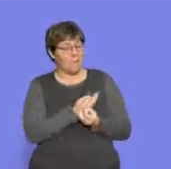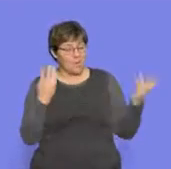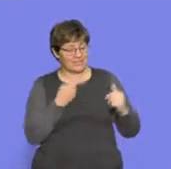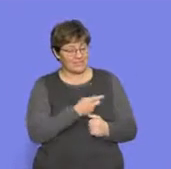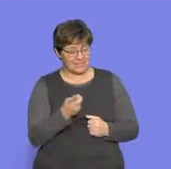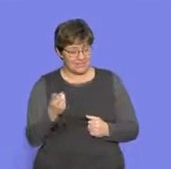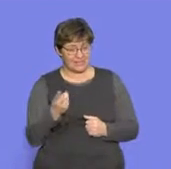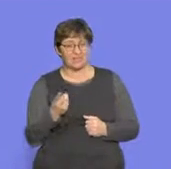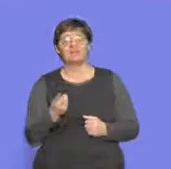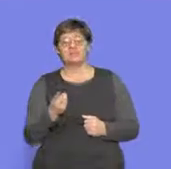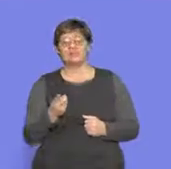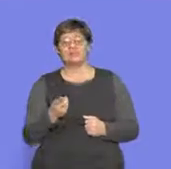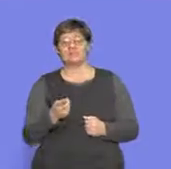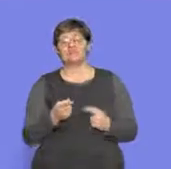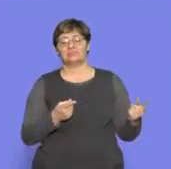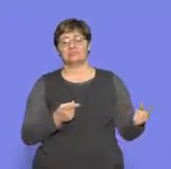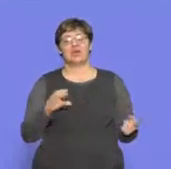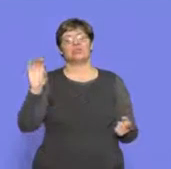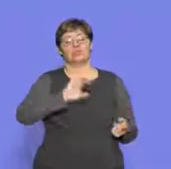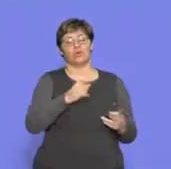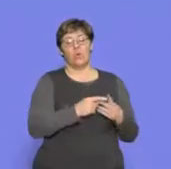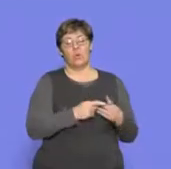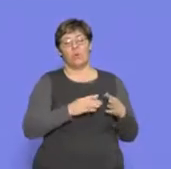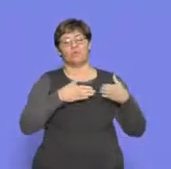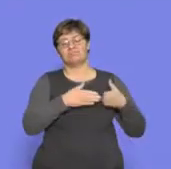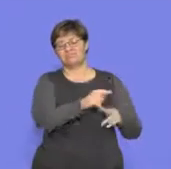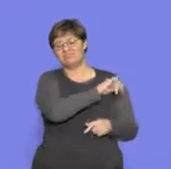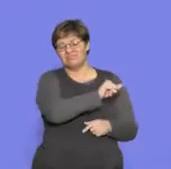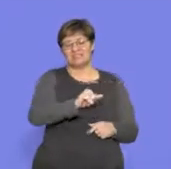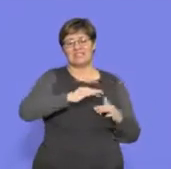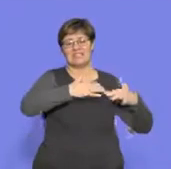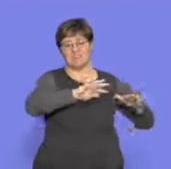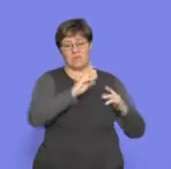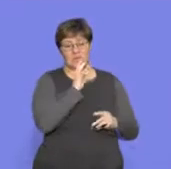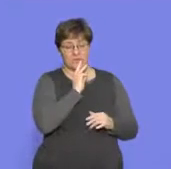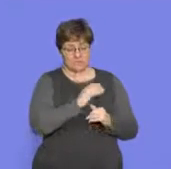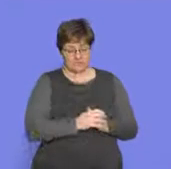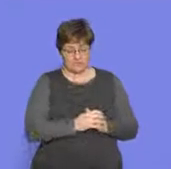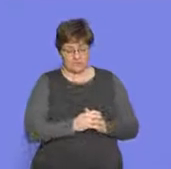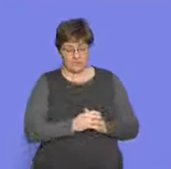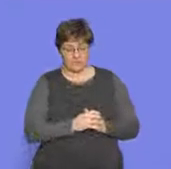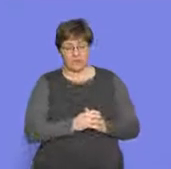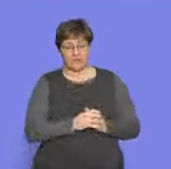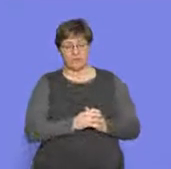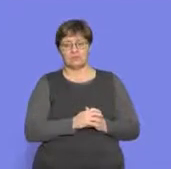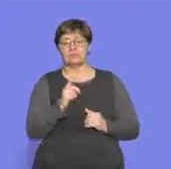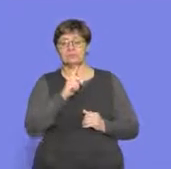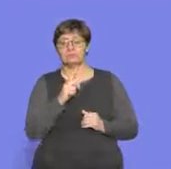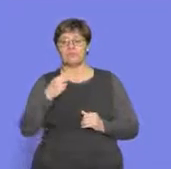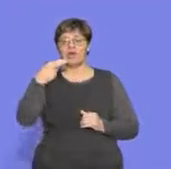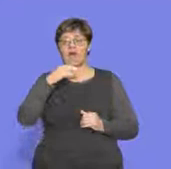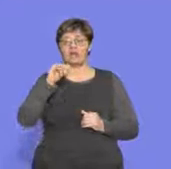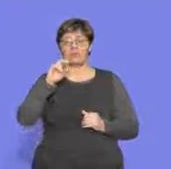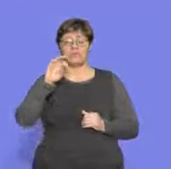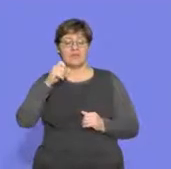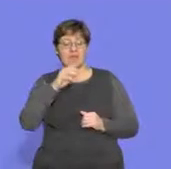majority of that is made up of your salt or your marine water. It's important to recognize that the hydrosphere